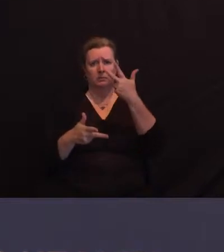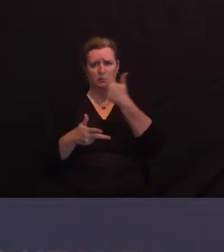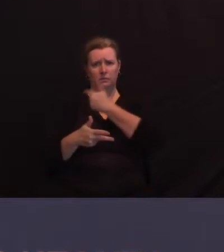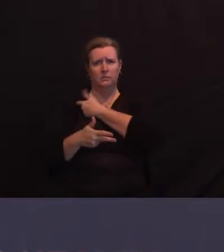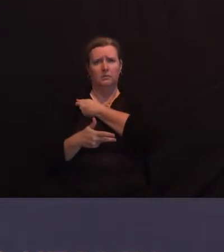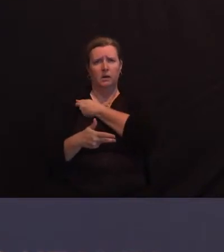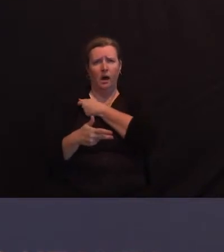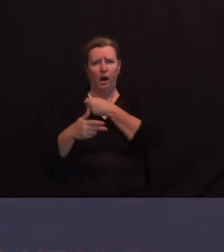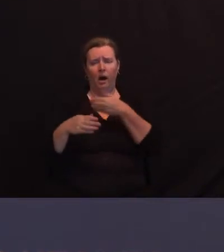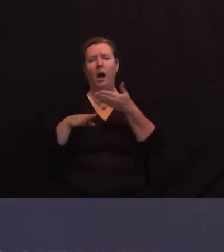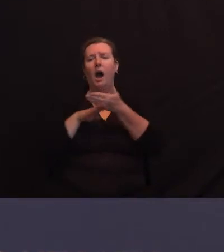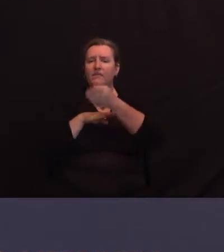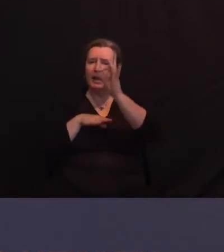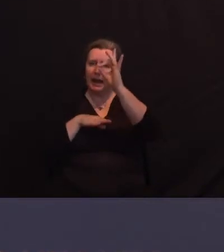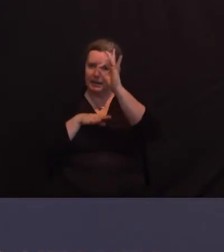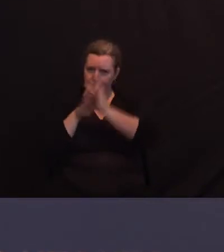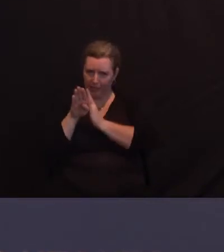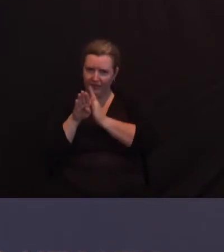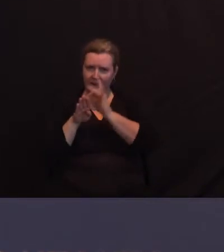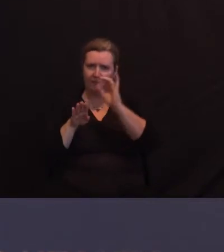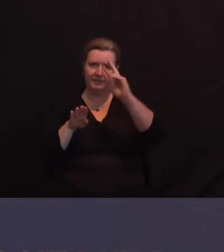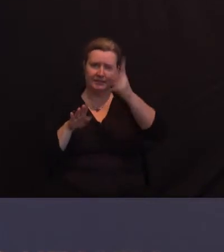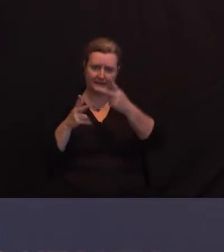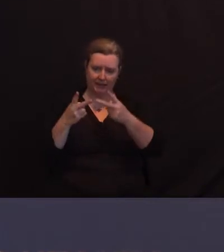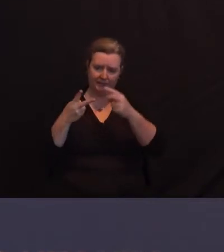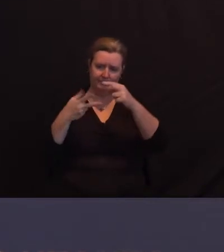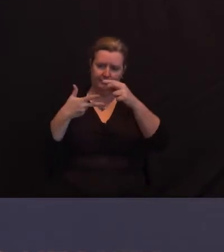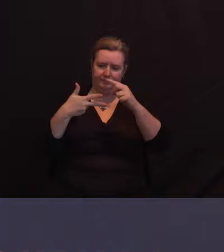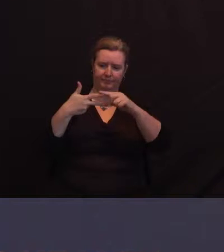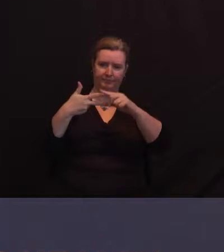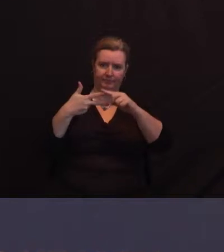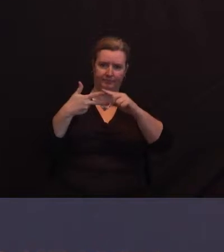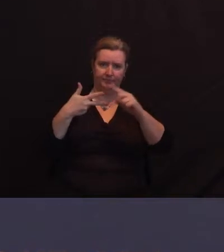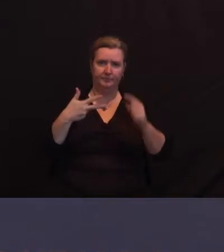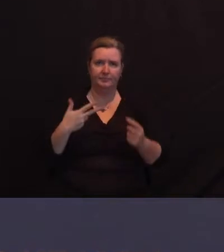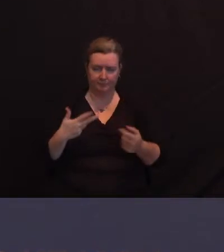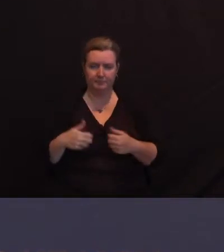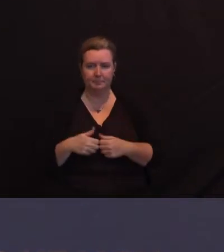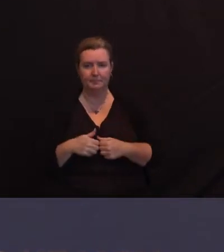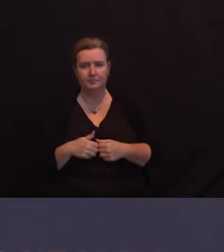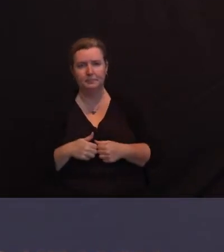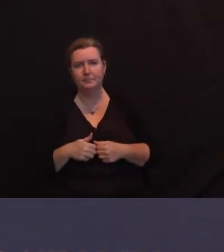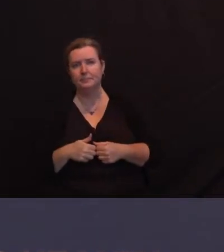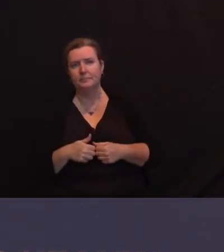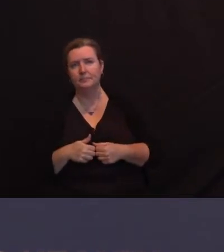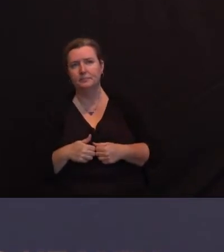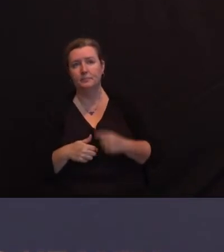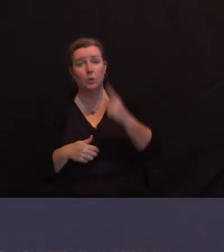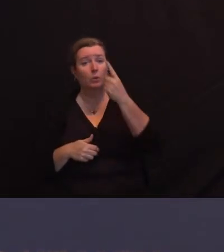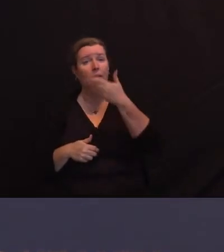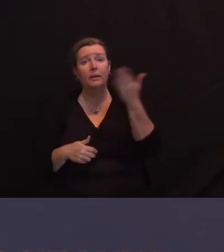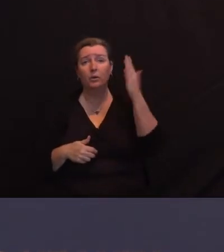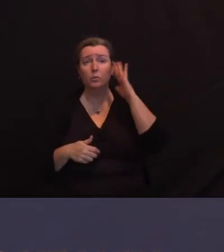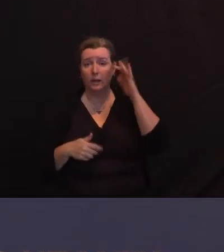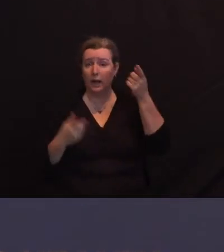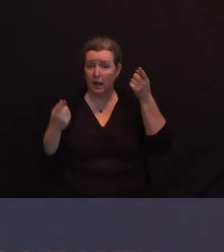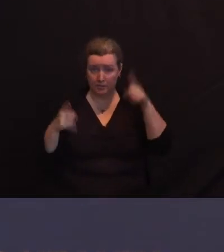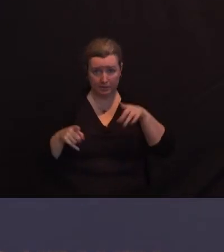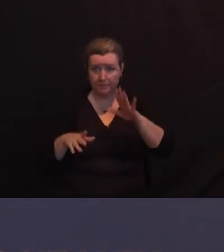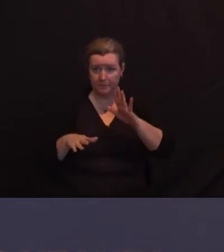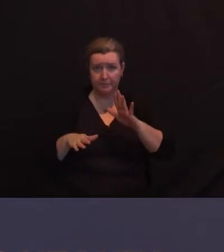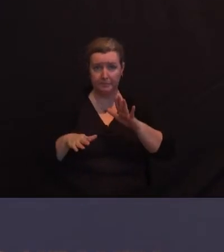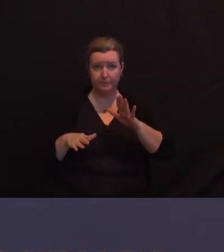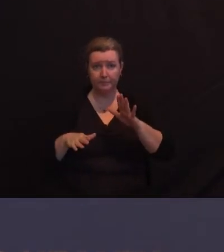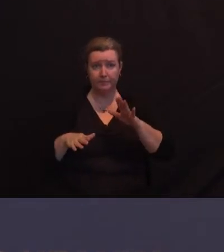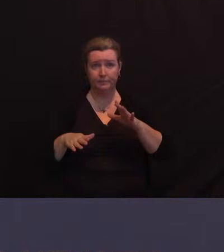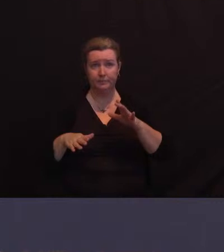That's probably the biggest impact we can have on the modeling going forward. Because we know one negative fact is going to occur. Florida